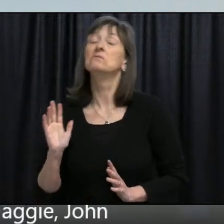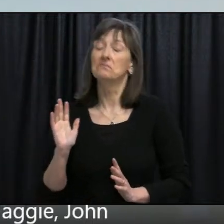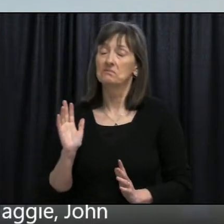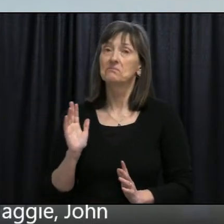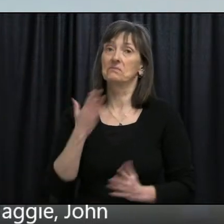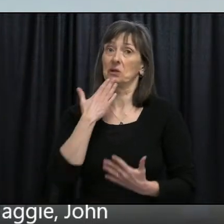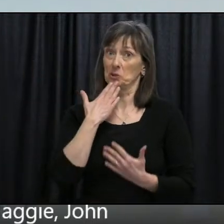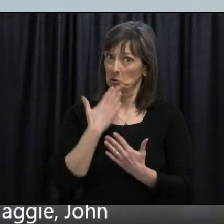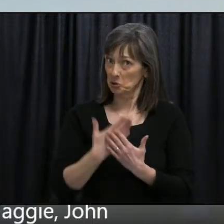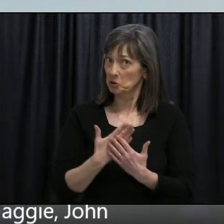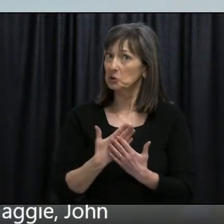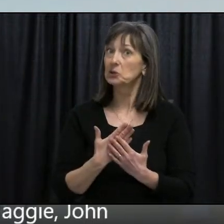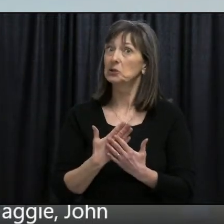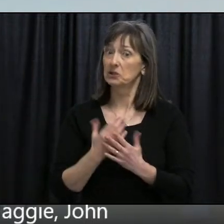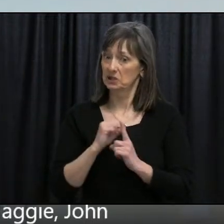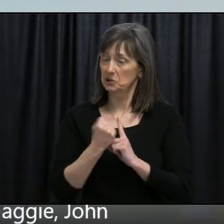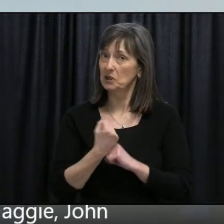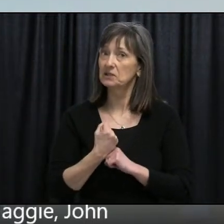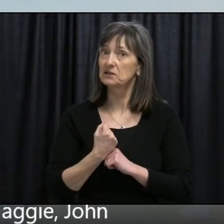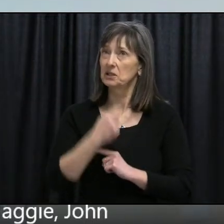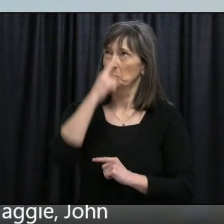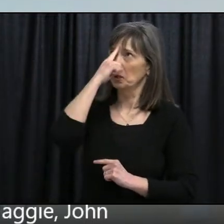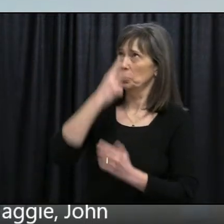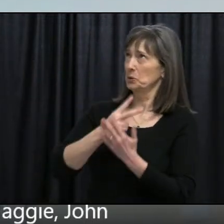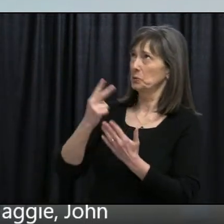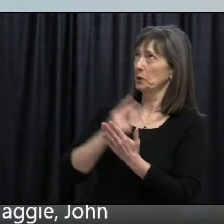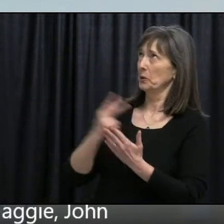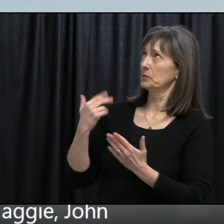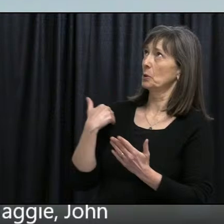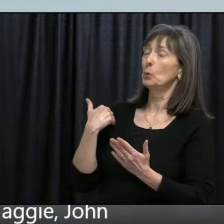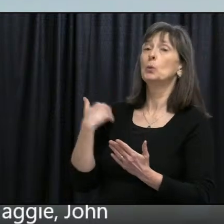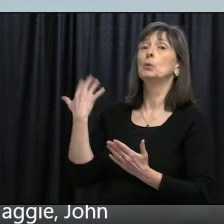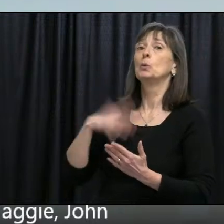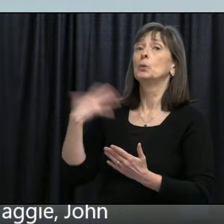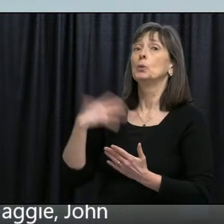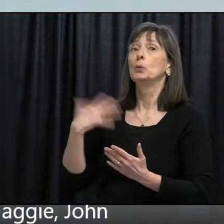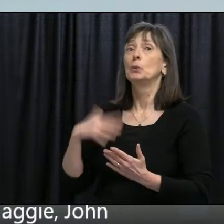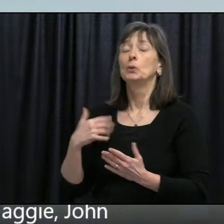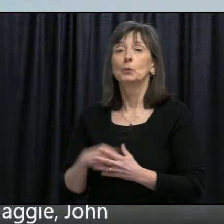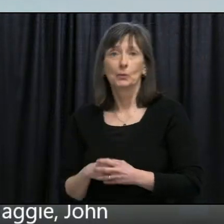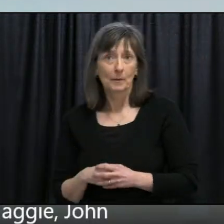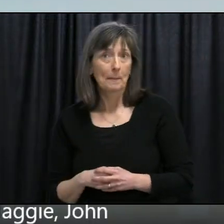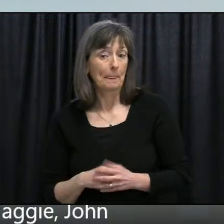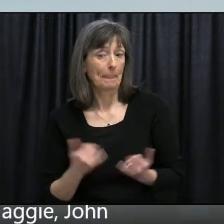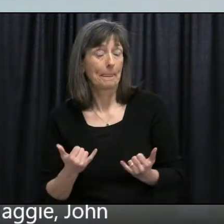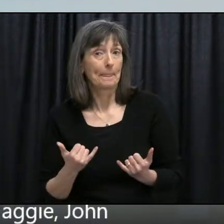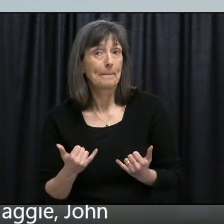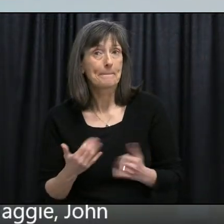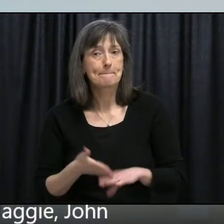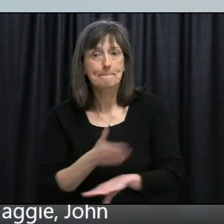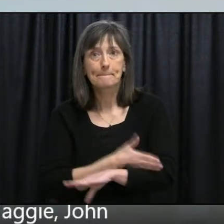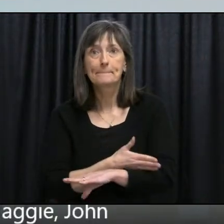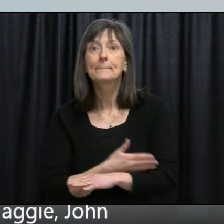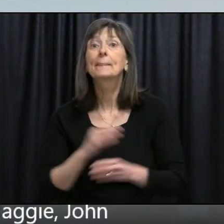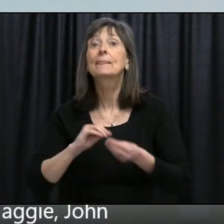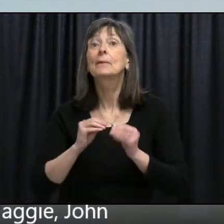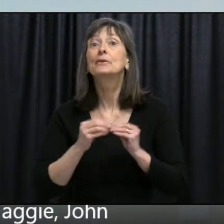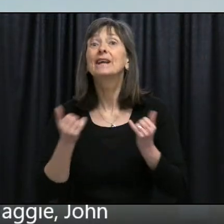place compared with where we were only 2 or 3 weeks ago, as others have said. My number for today